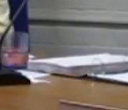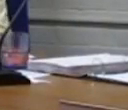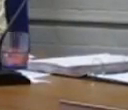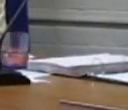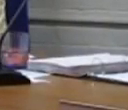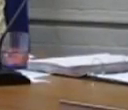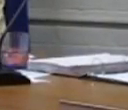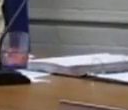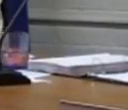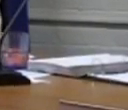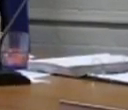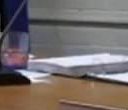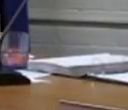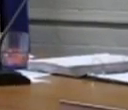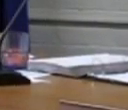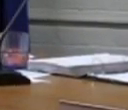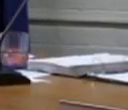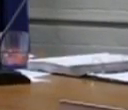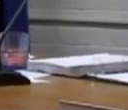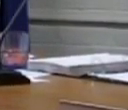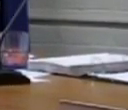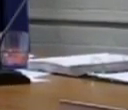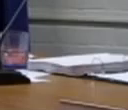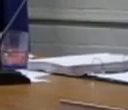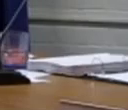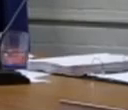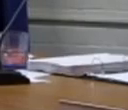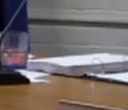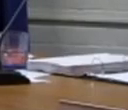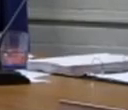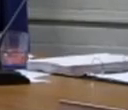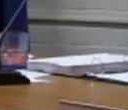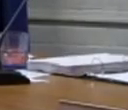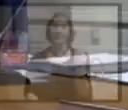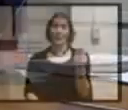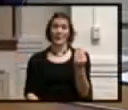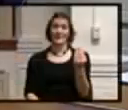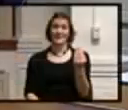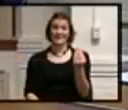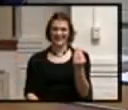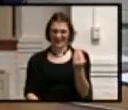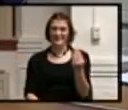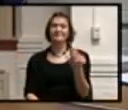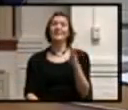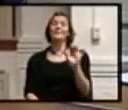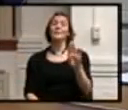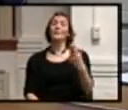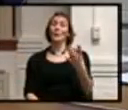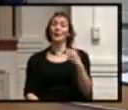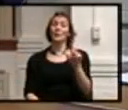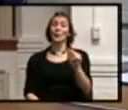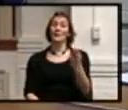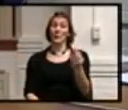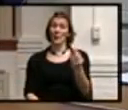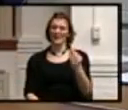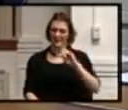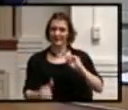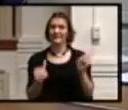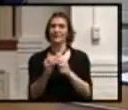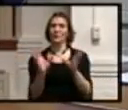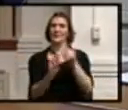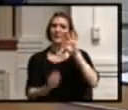Good evening. It's February 4th of 2014, and we're here for our first regularly scheduled Select Board meeting of this